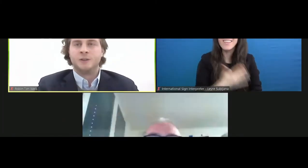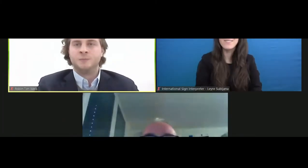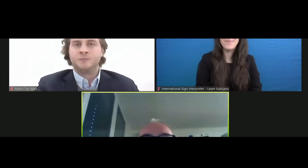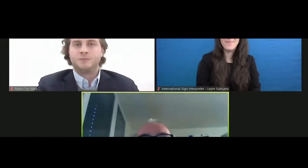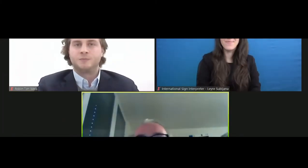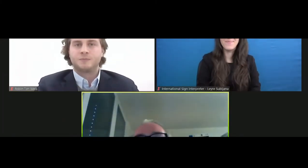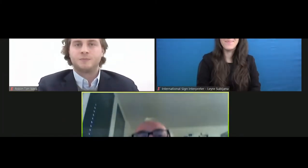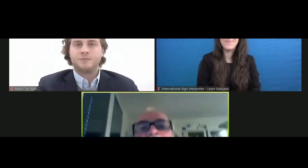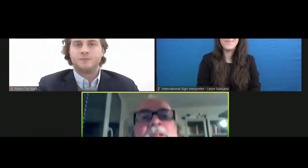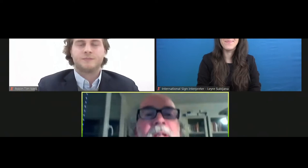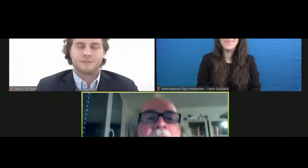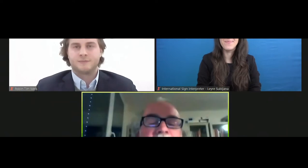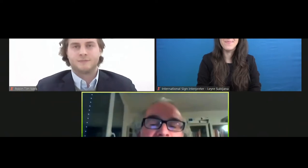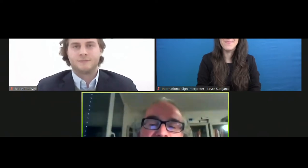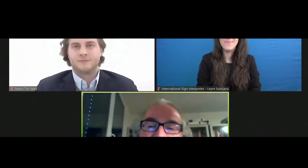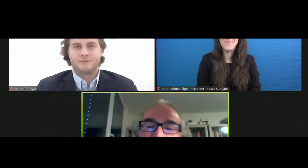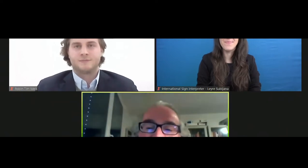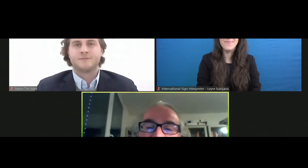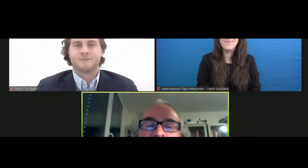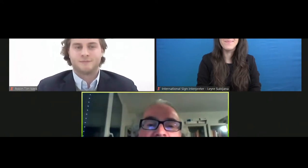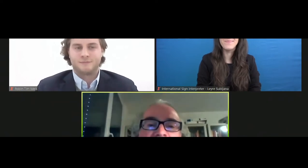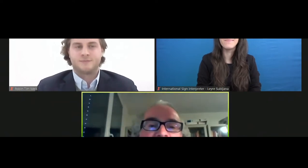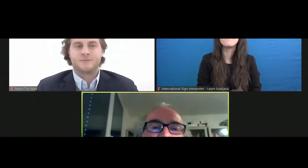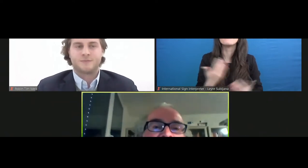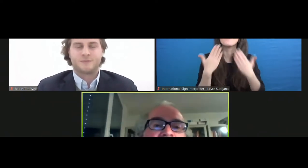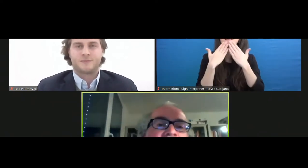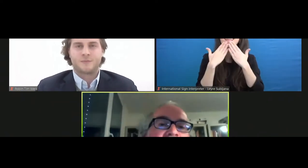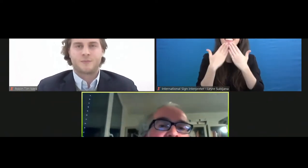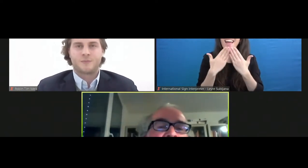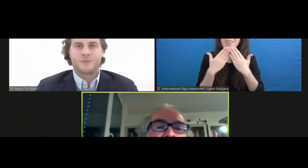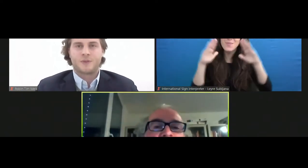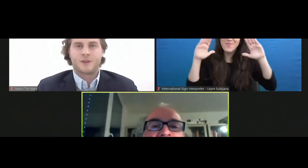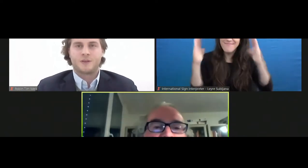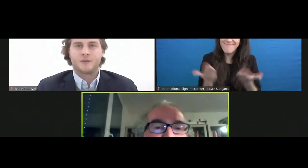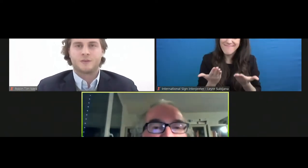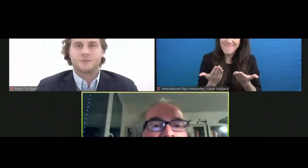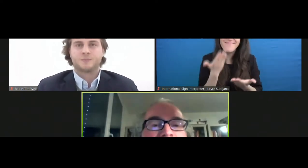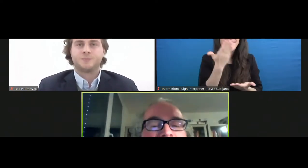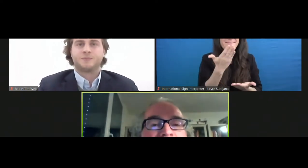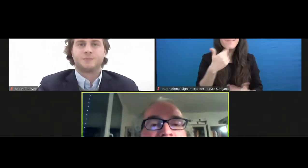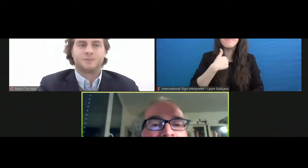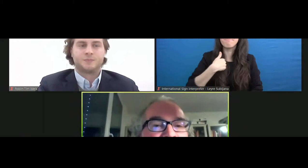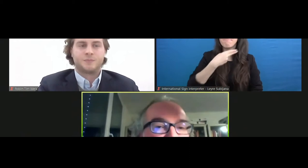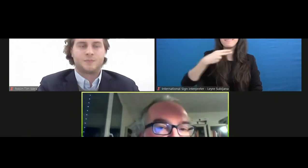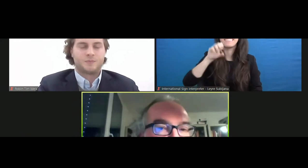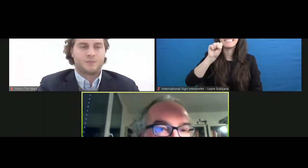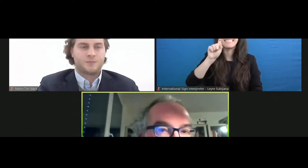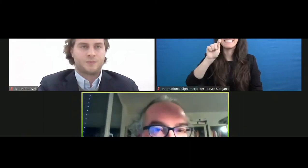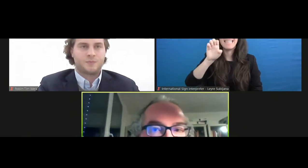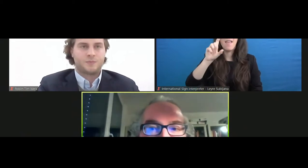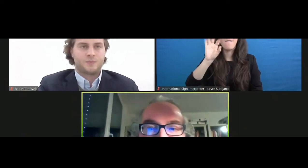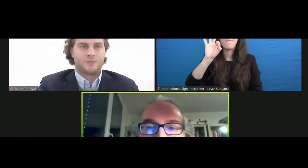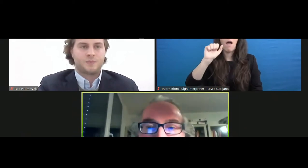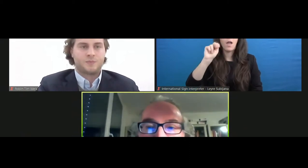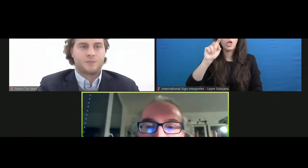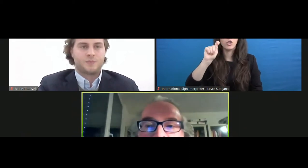Yes, thank you very much for your kind introduction. I'm Stefan Tromel, Senior Disability Specialist